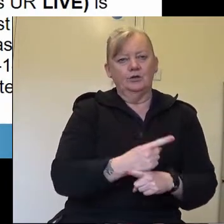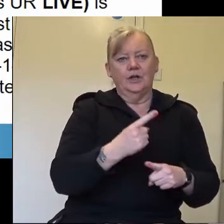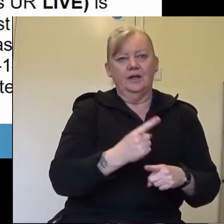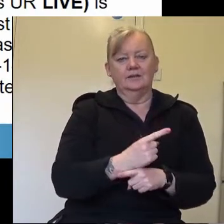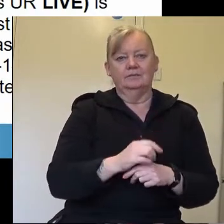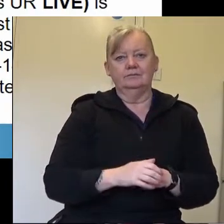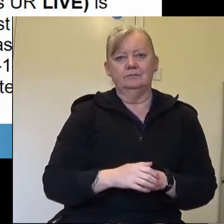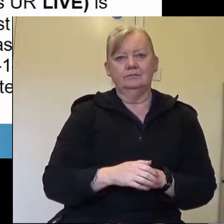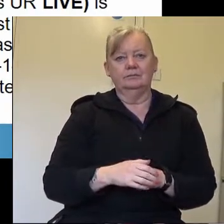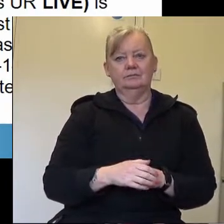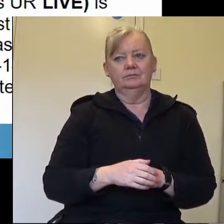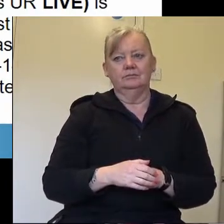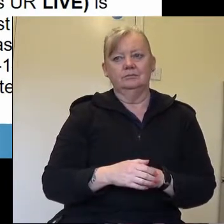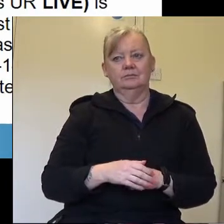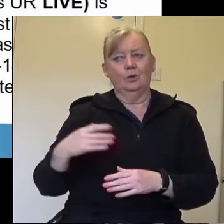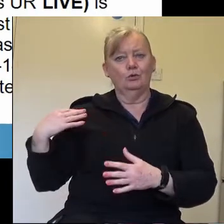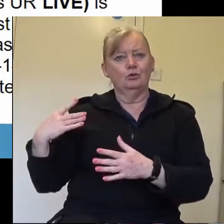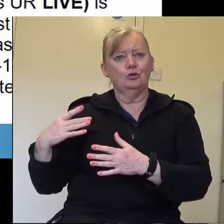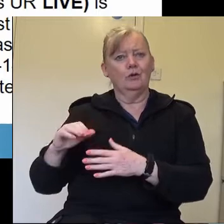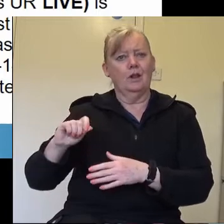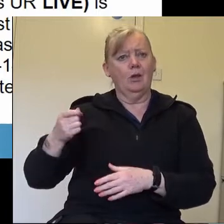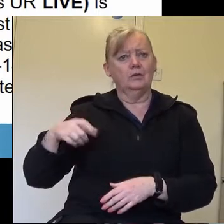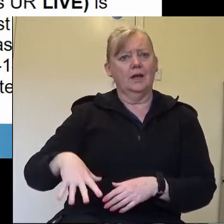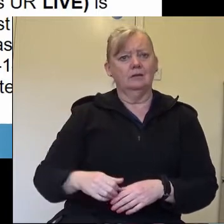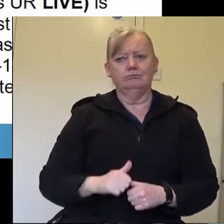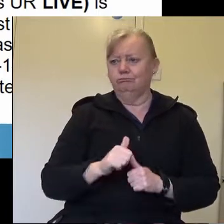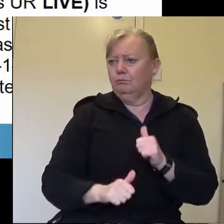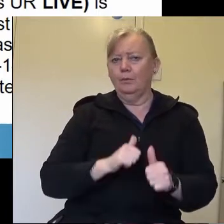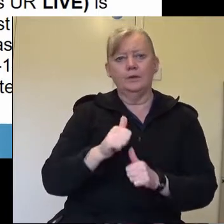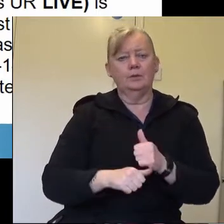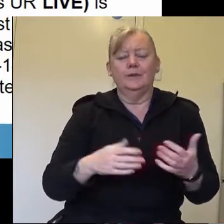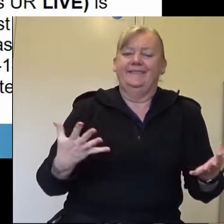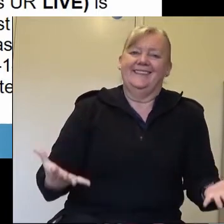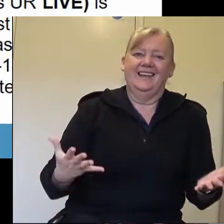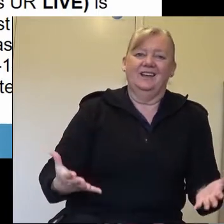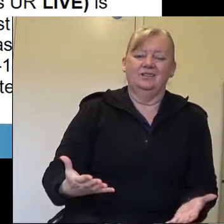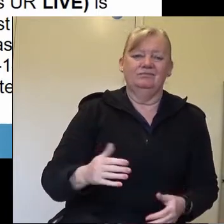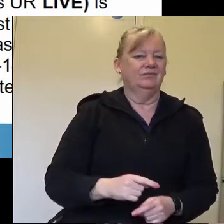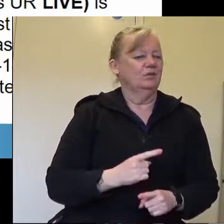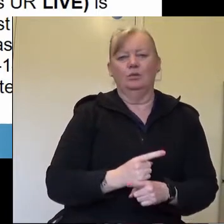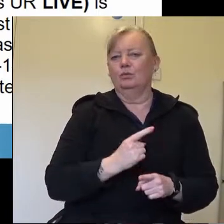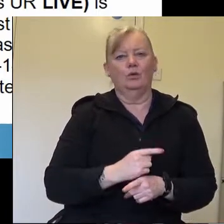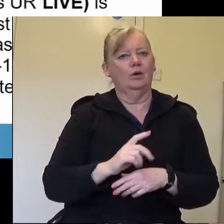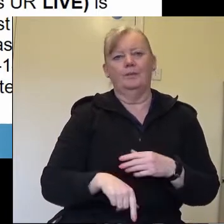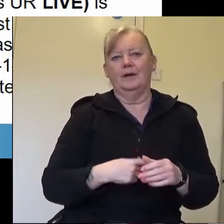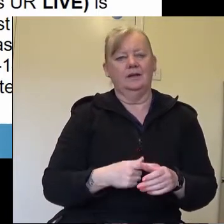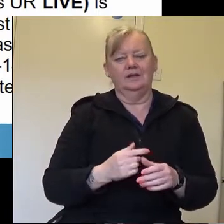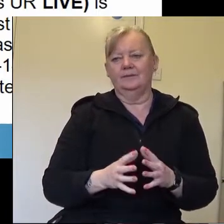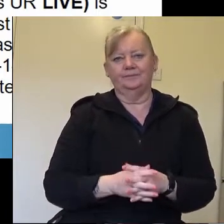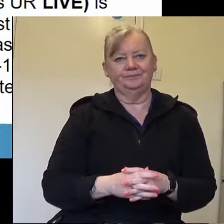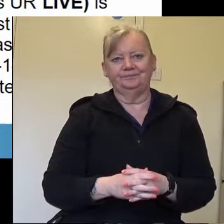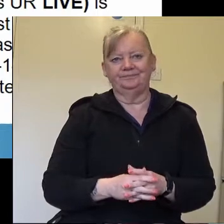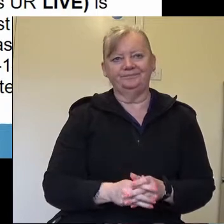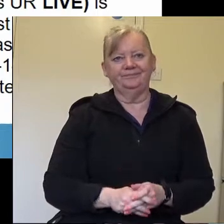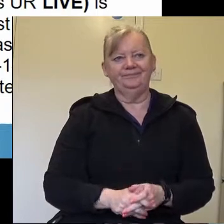chat. It was very popular during the lockdown. Kids don't really mention it anymore, but it's